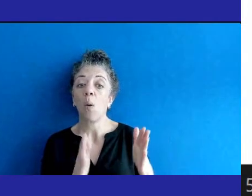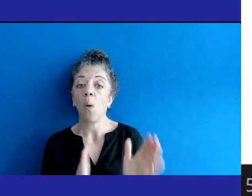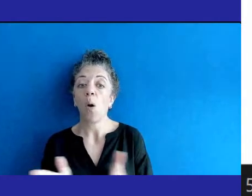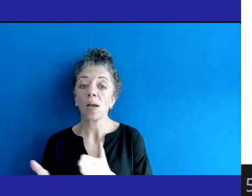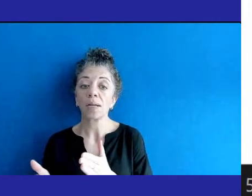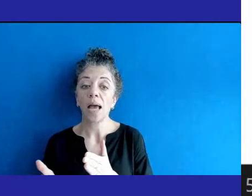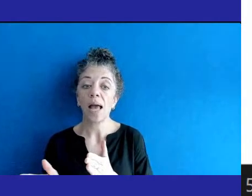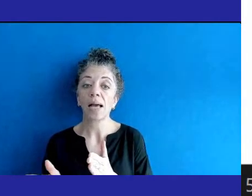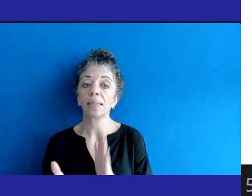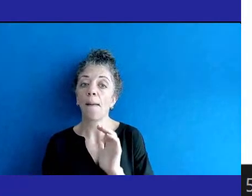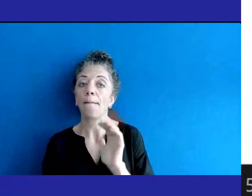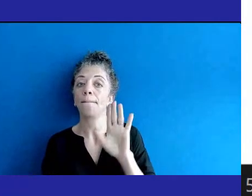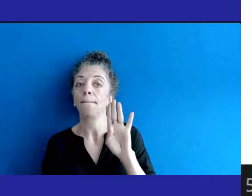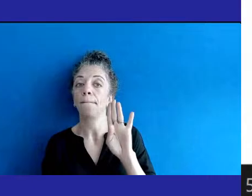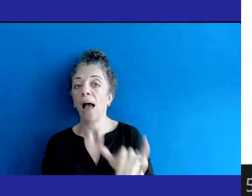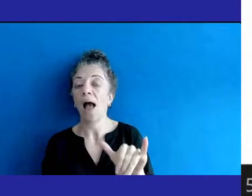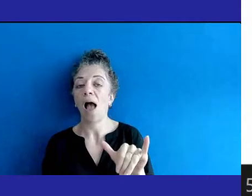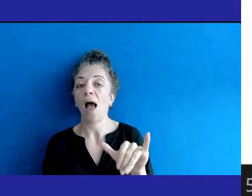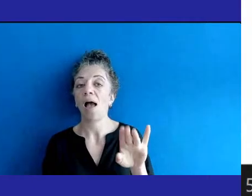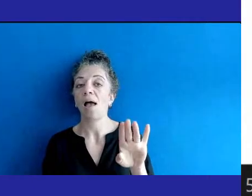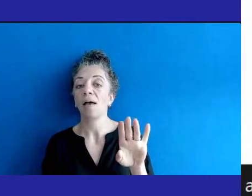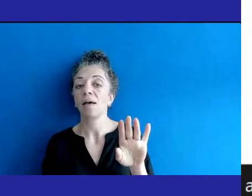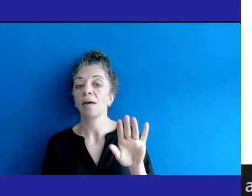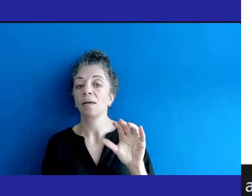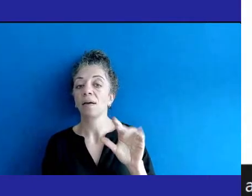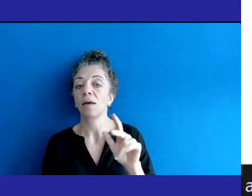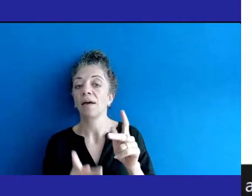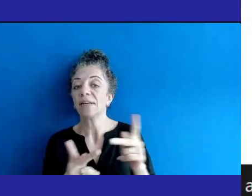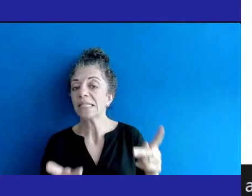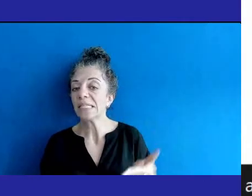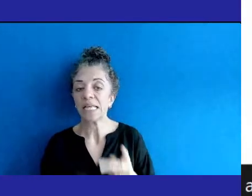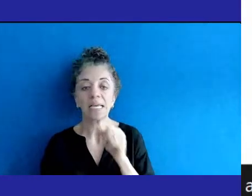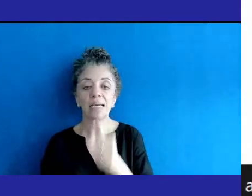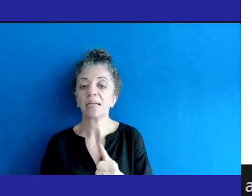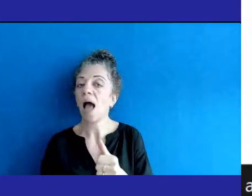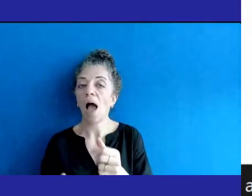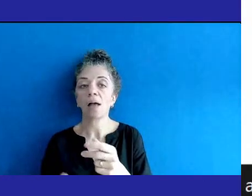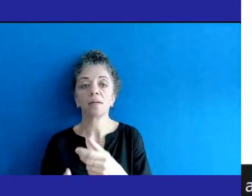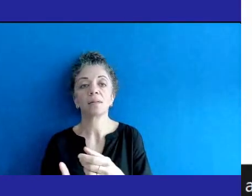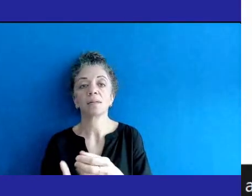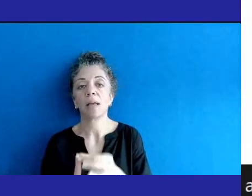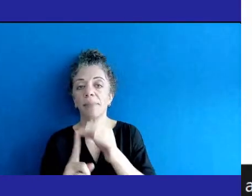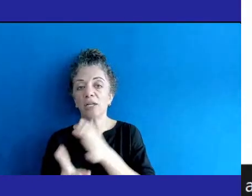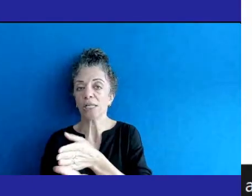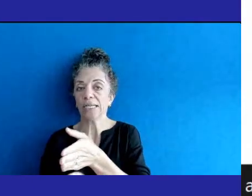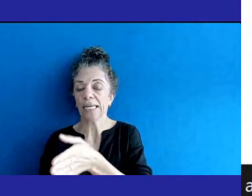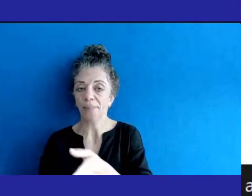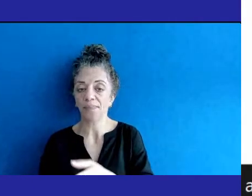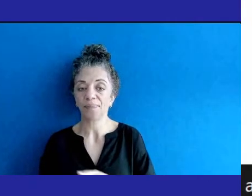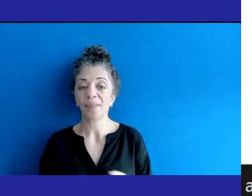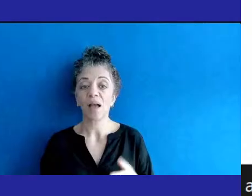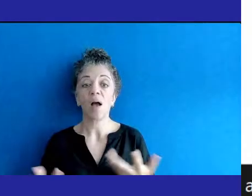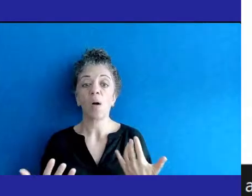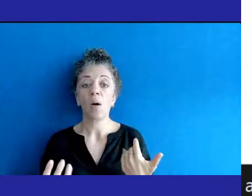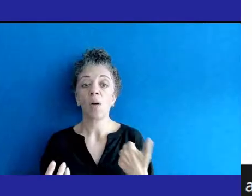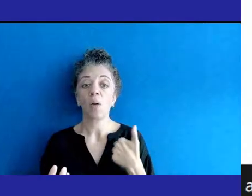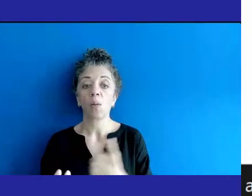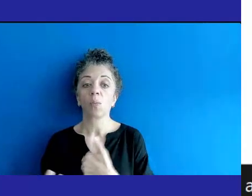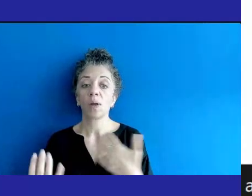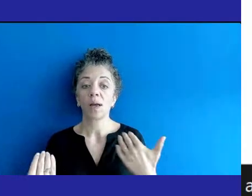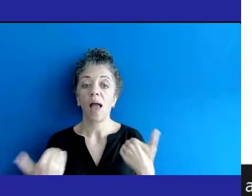the PAGNI agreement has over 3,300 physicians through these agreements